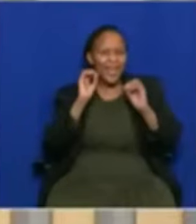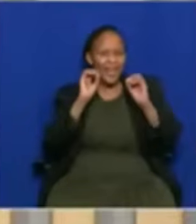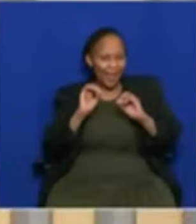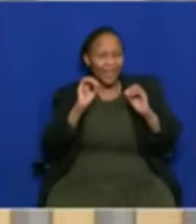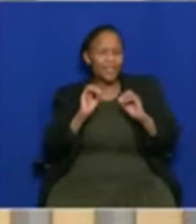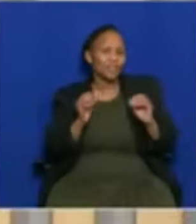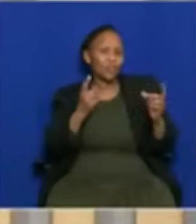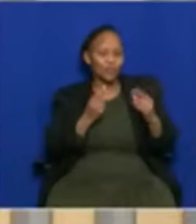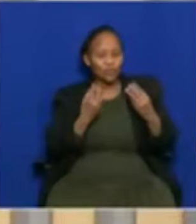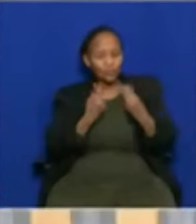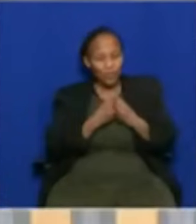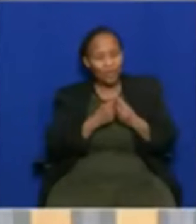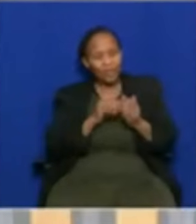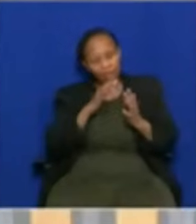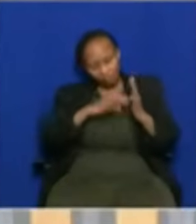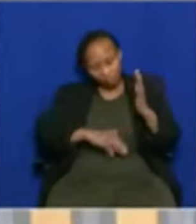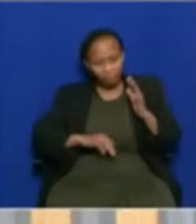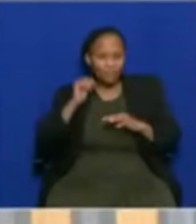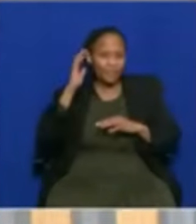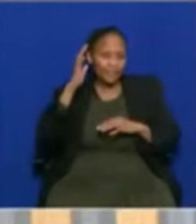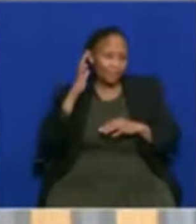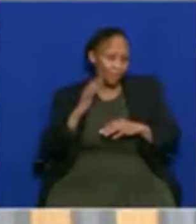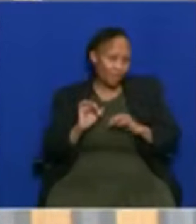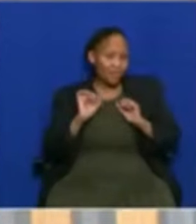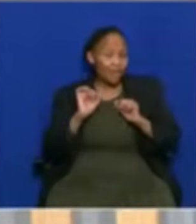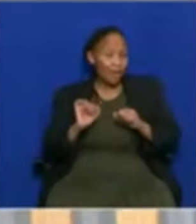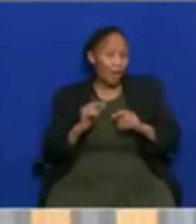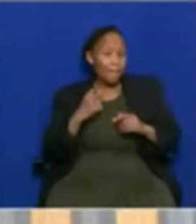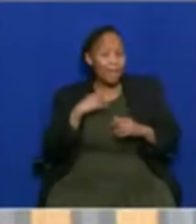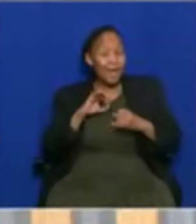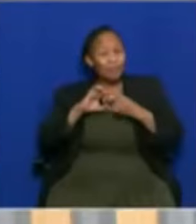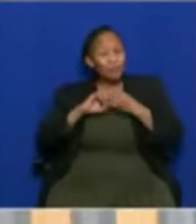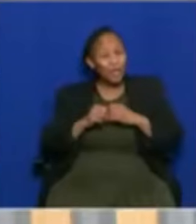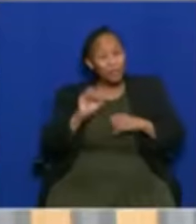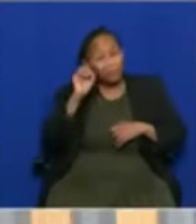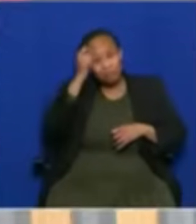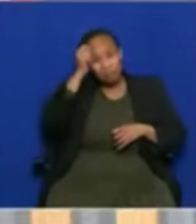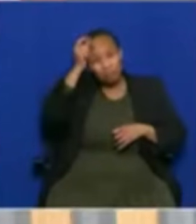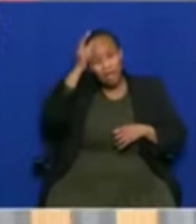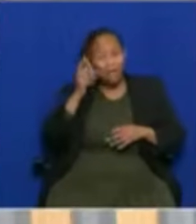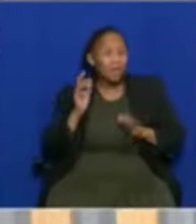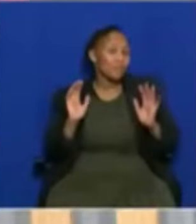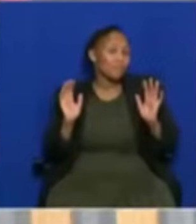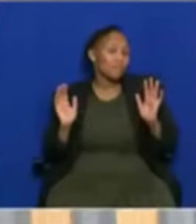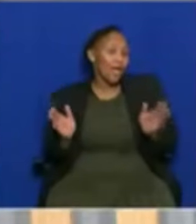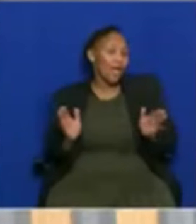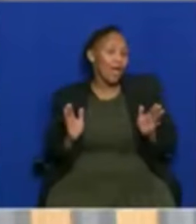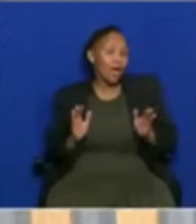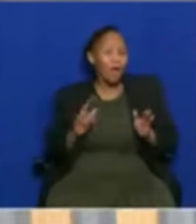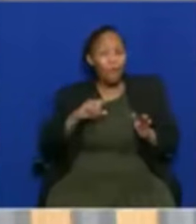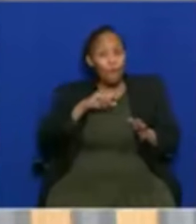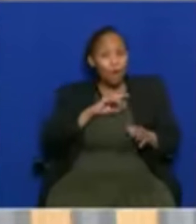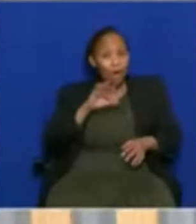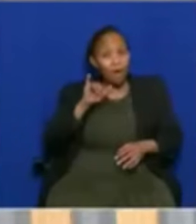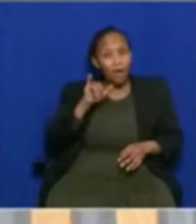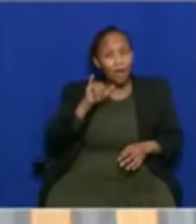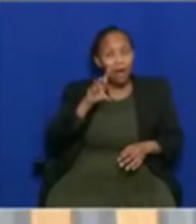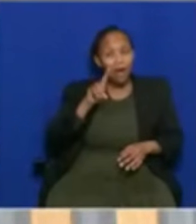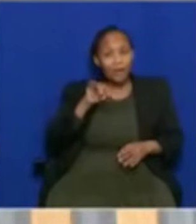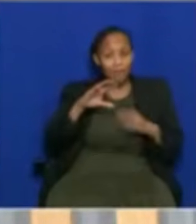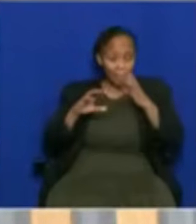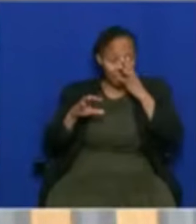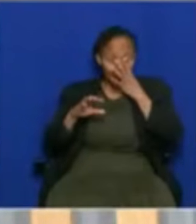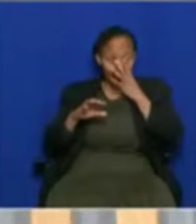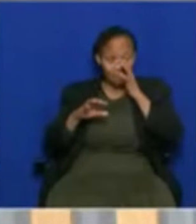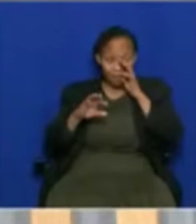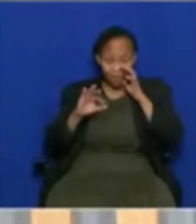charges. I'm trying to understand IDEC's understanding of its